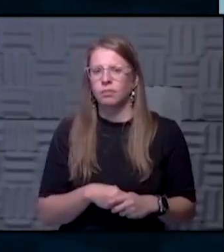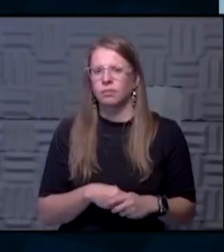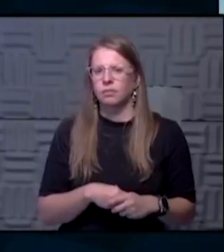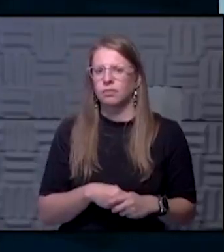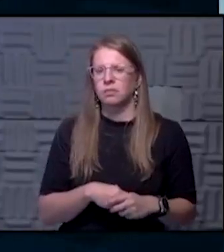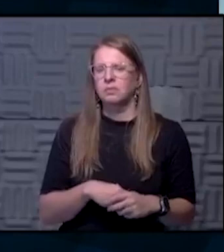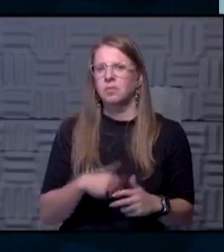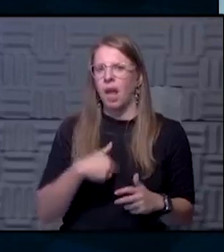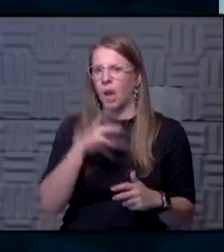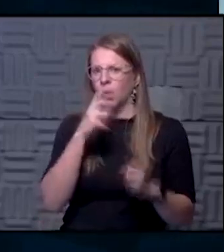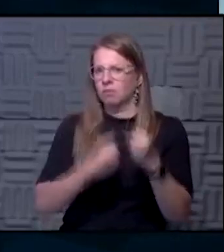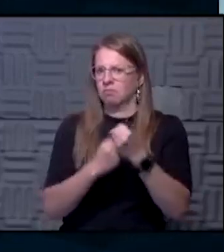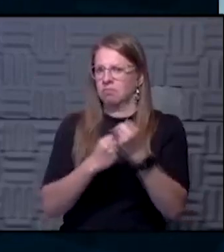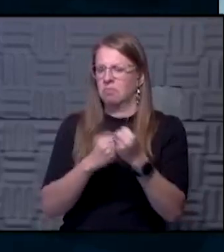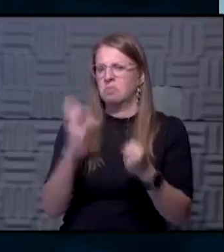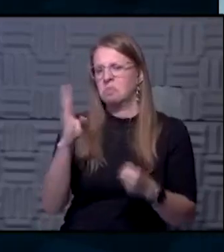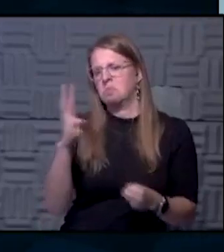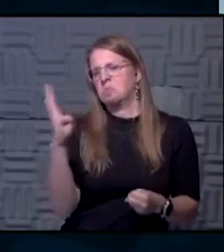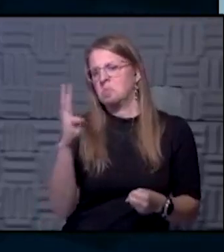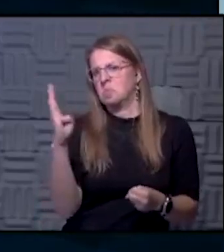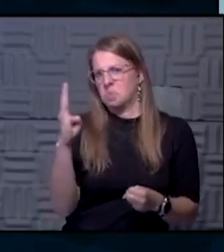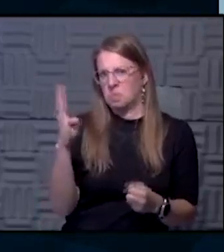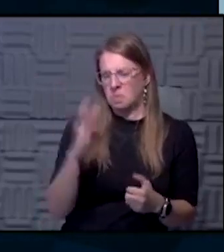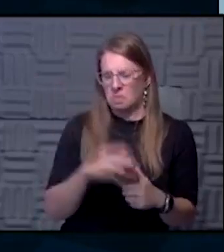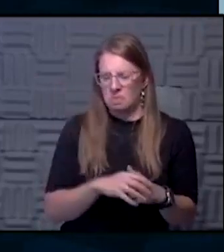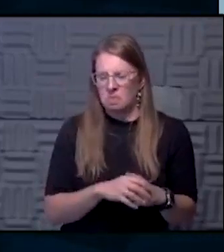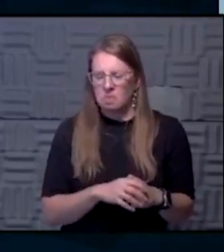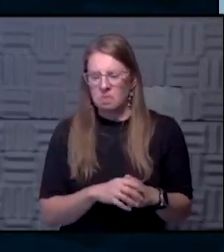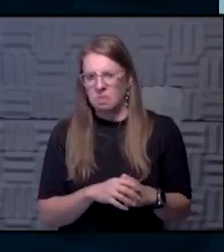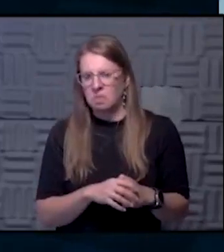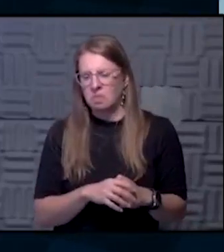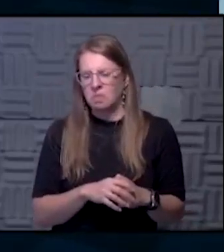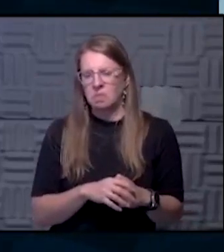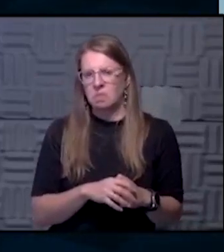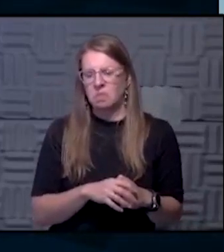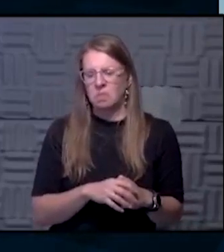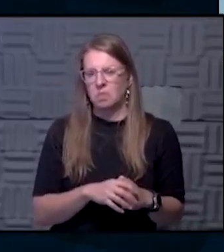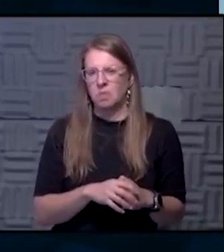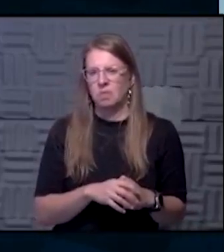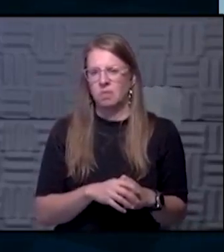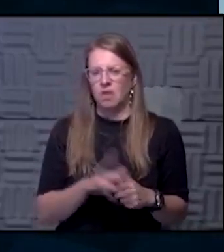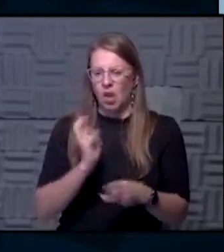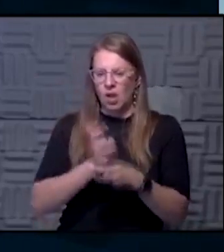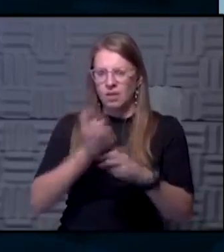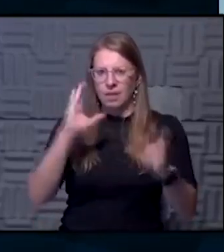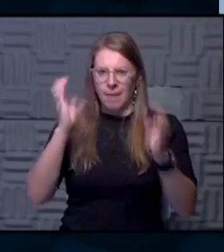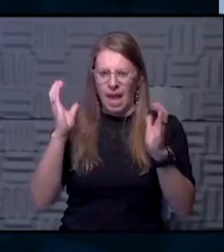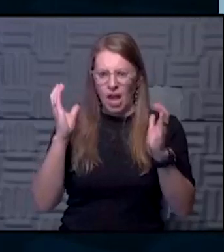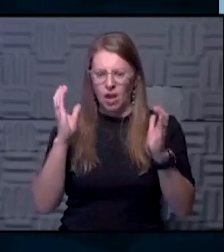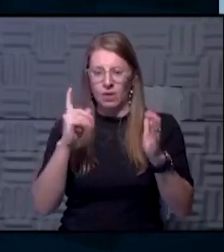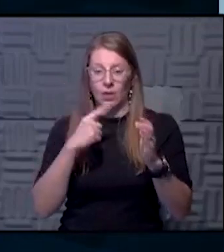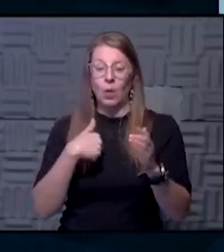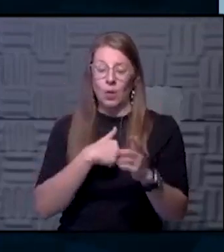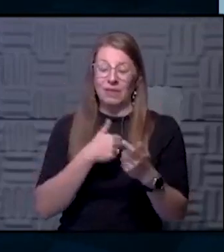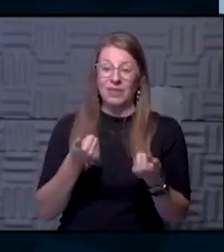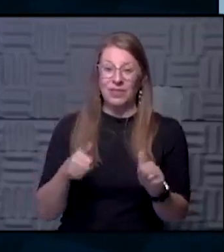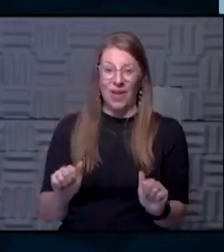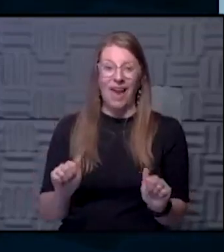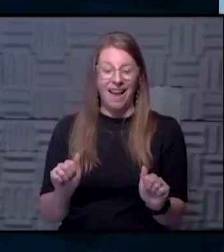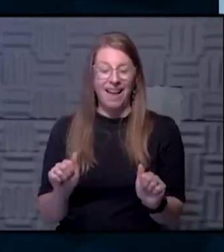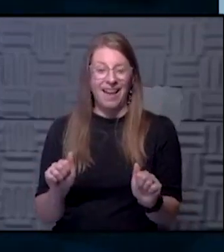I would support the higher range. It's hard to do this comparison, and actually we've attempted